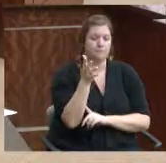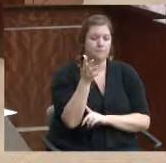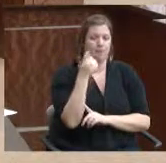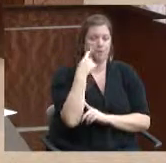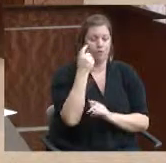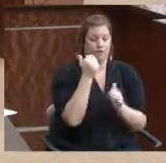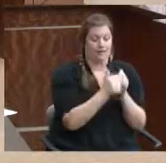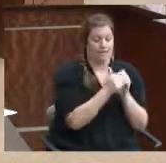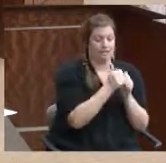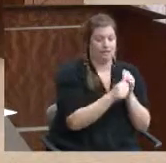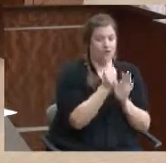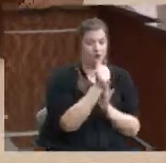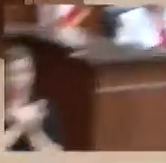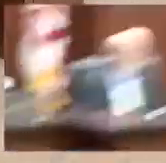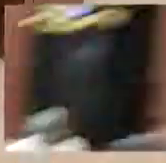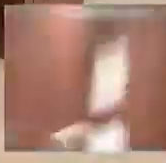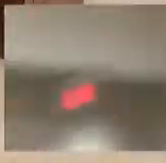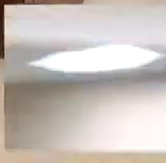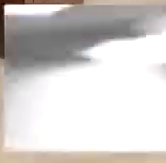item.